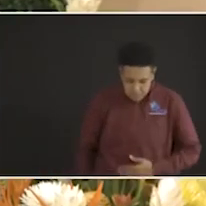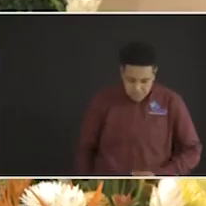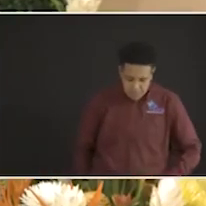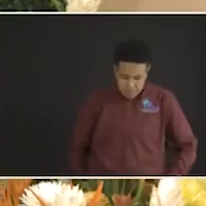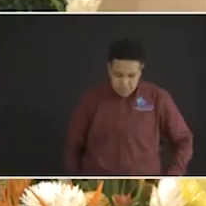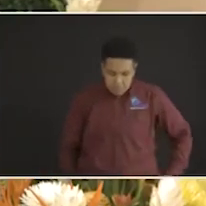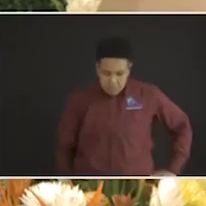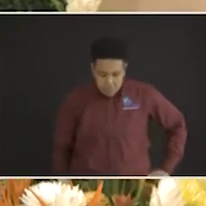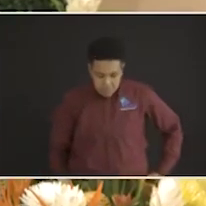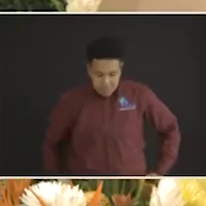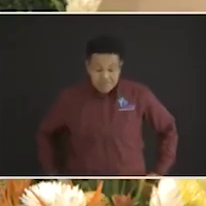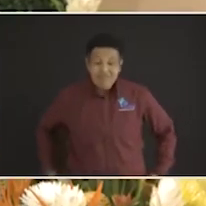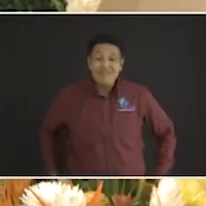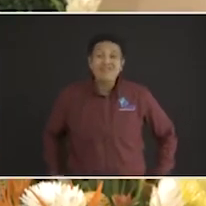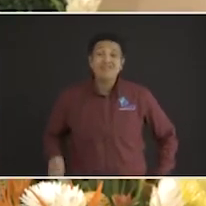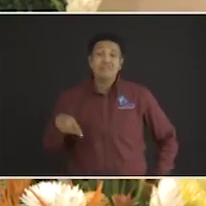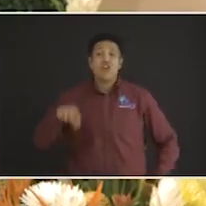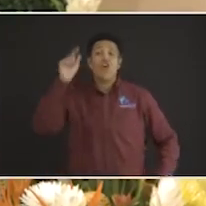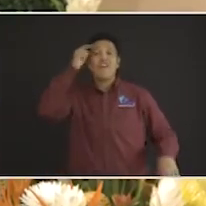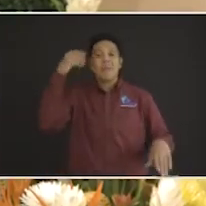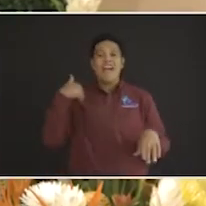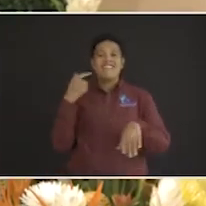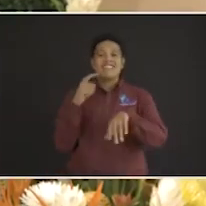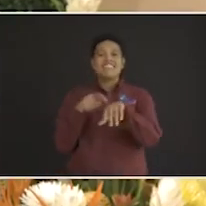There is no honeymoon period for this government.